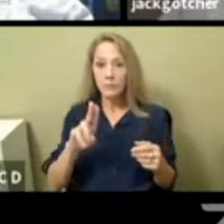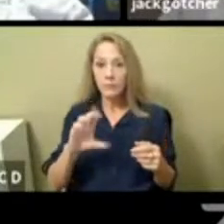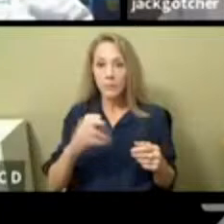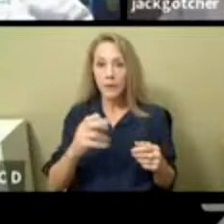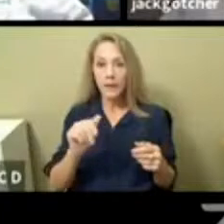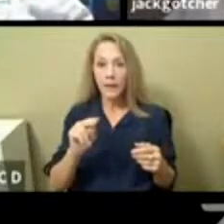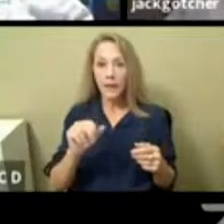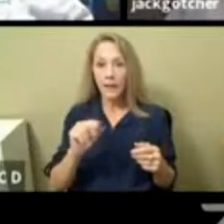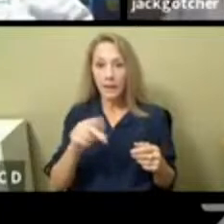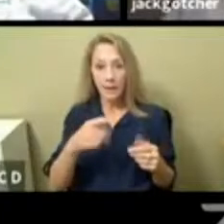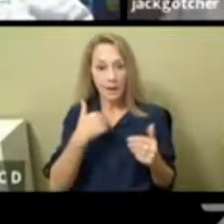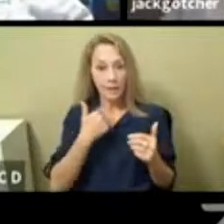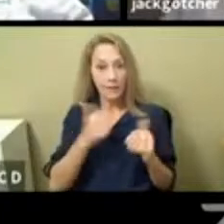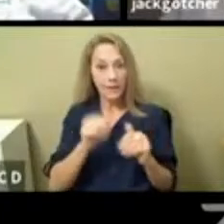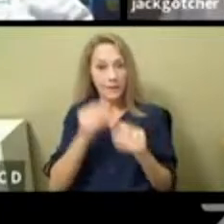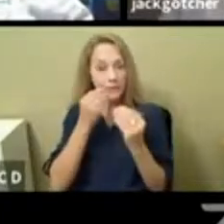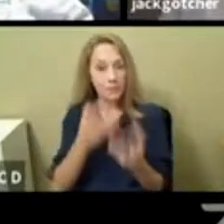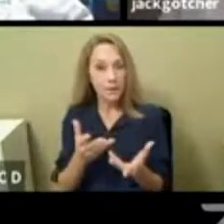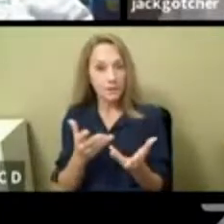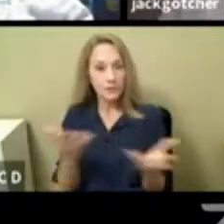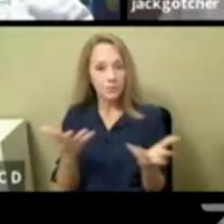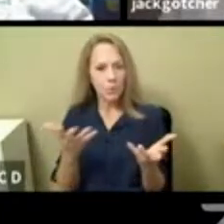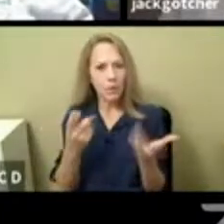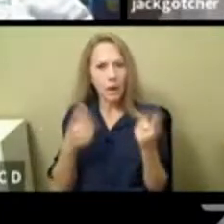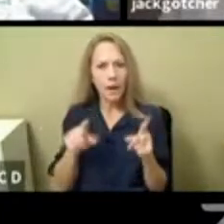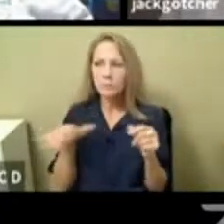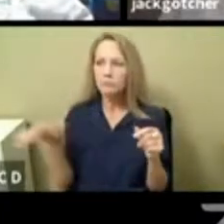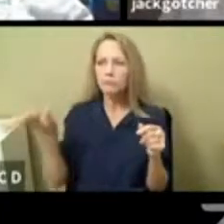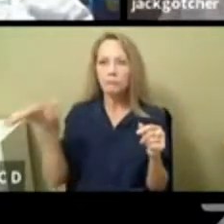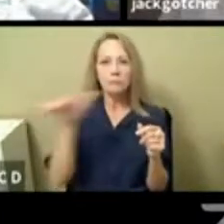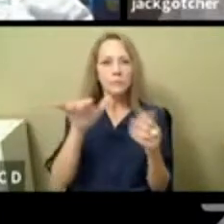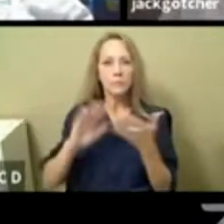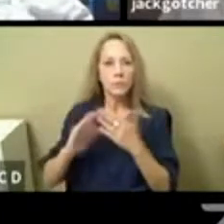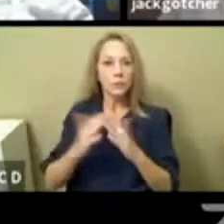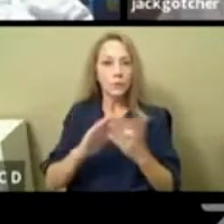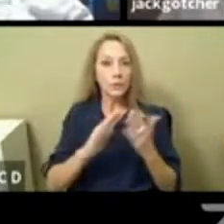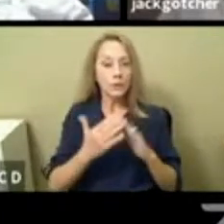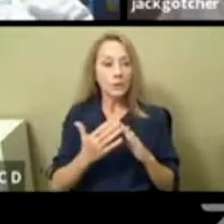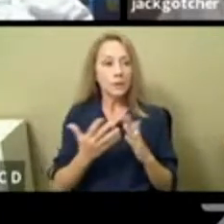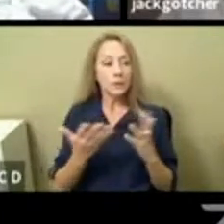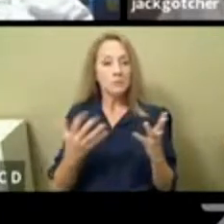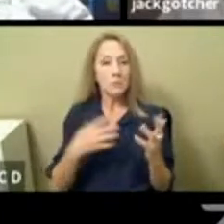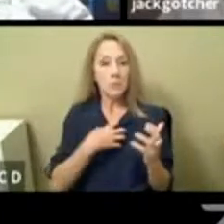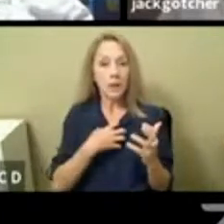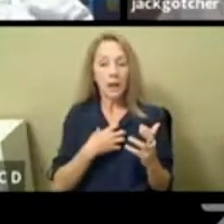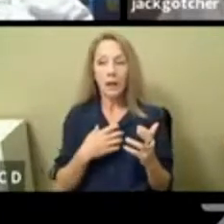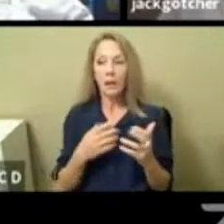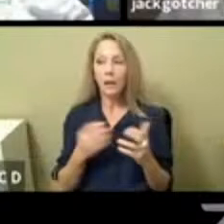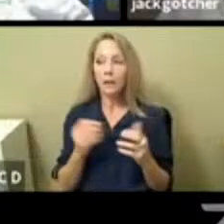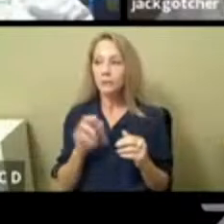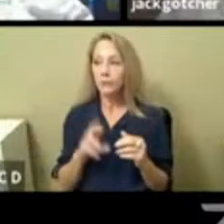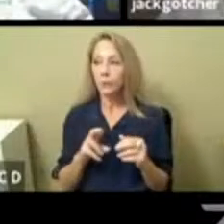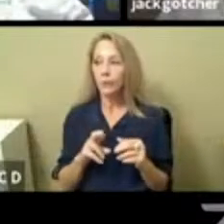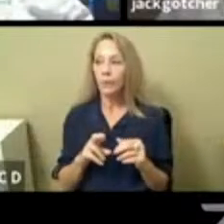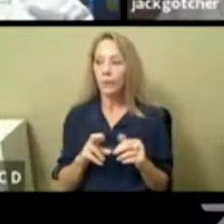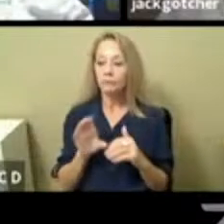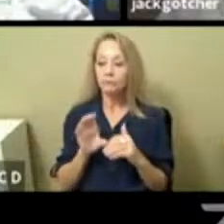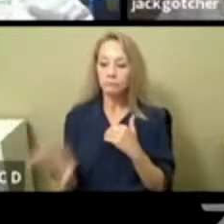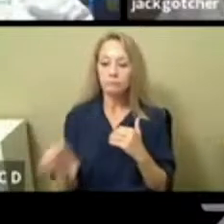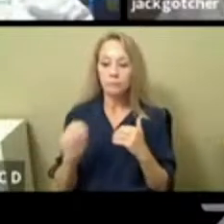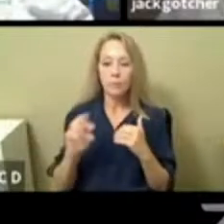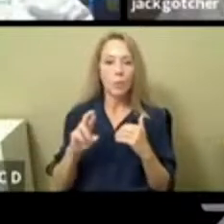information on, has anything happened in the community with, I guess, complaints, enforcement, anything with this?